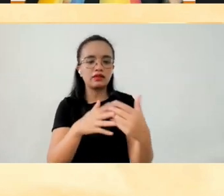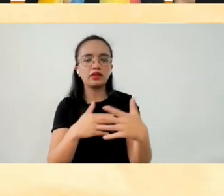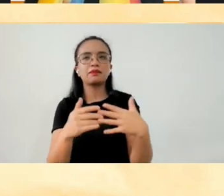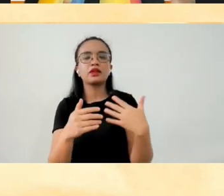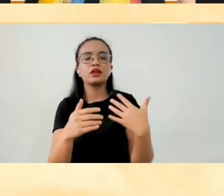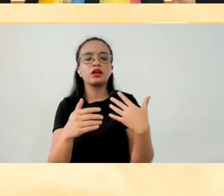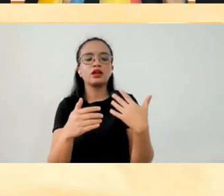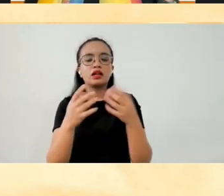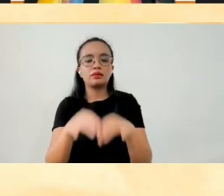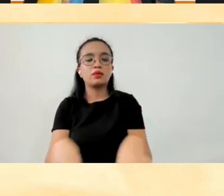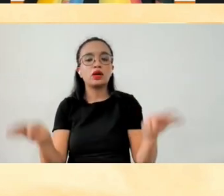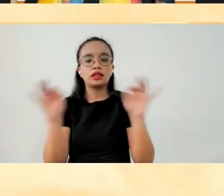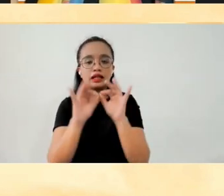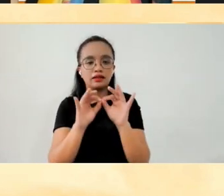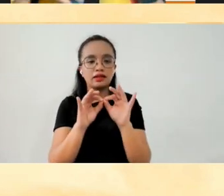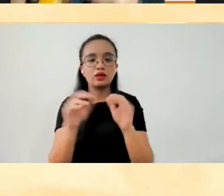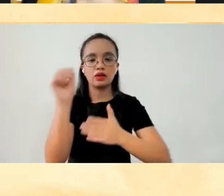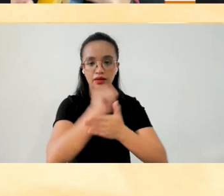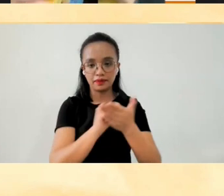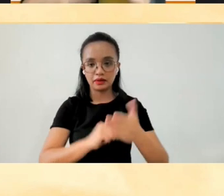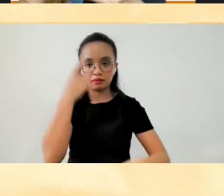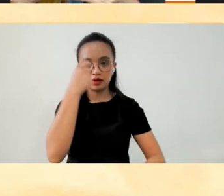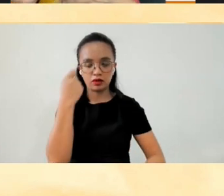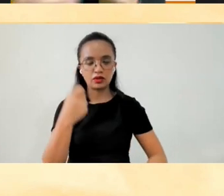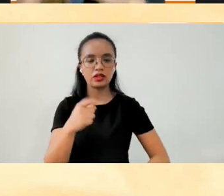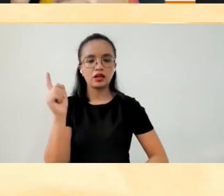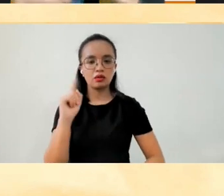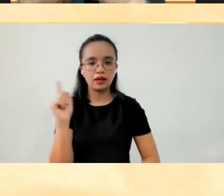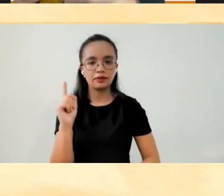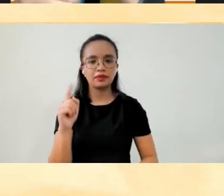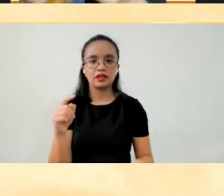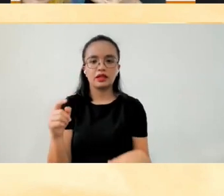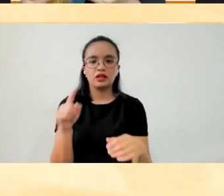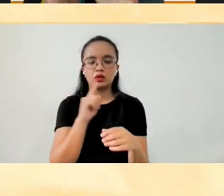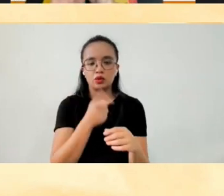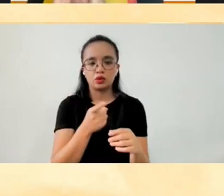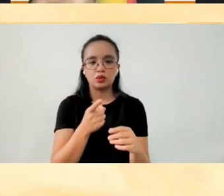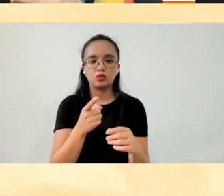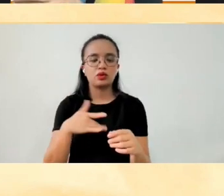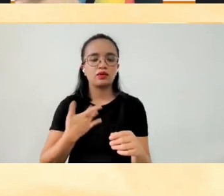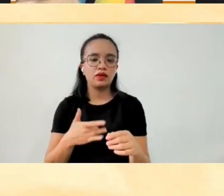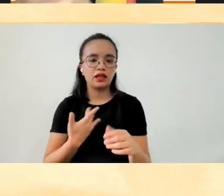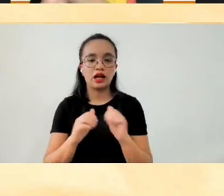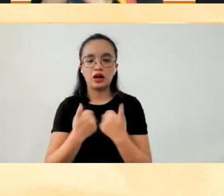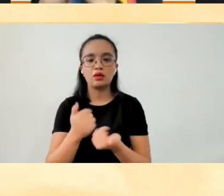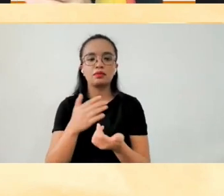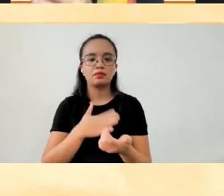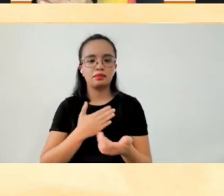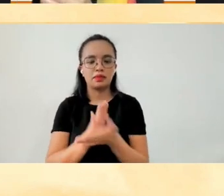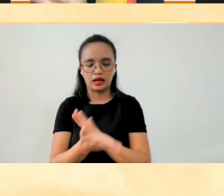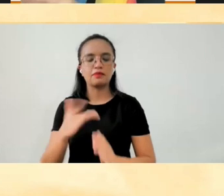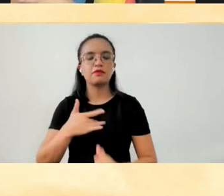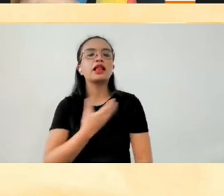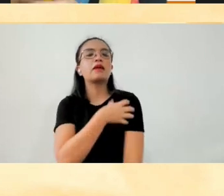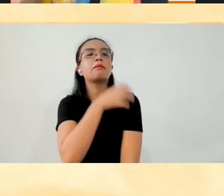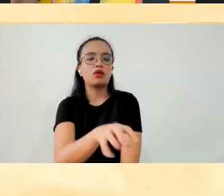essential, because then you reverse the overwhelming feeling by being empowered through telling your own